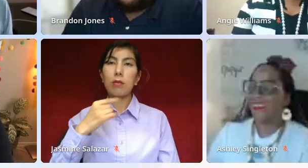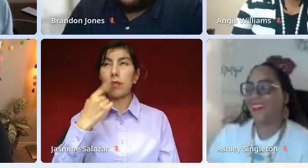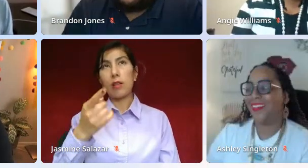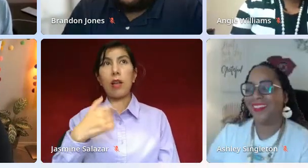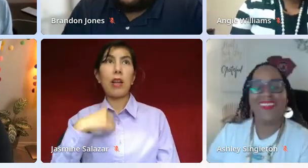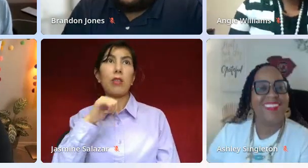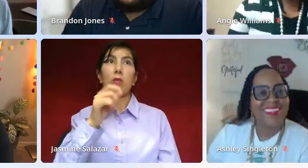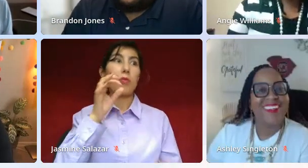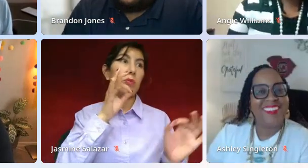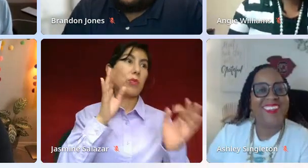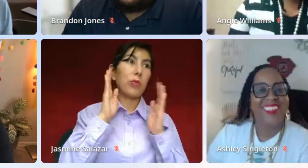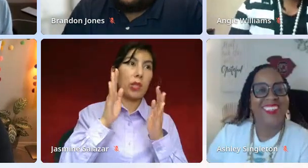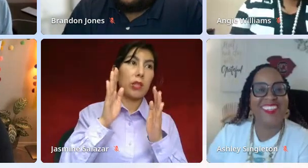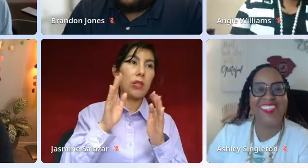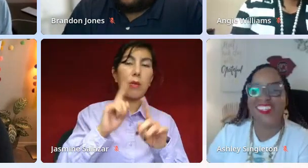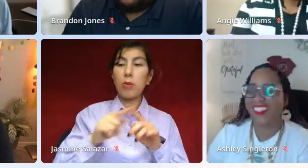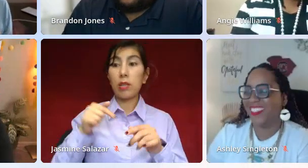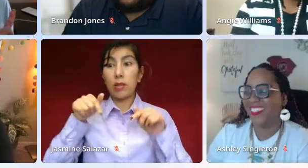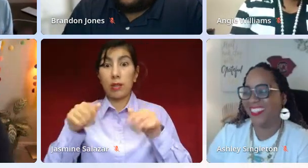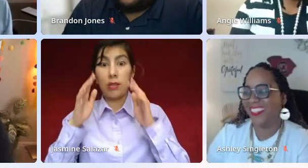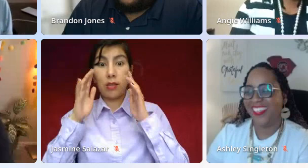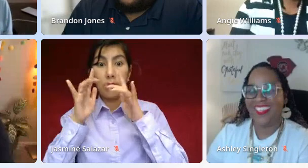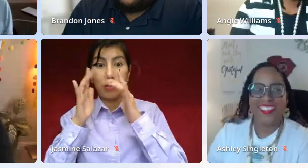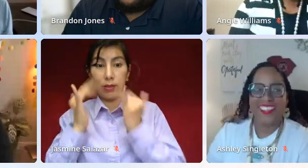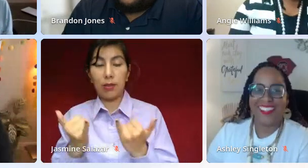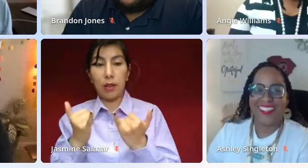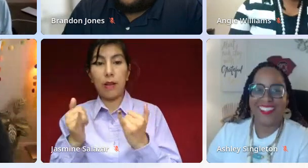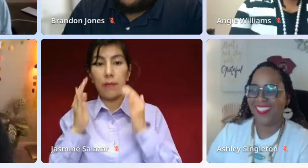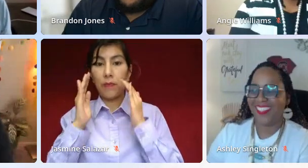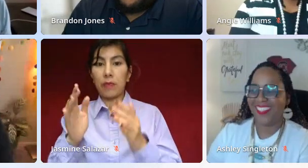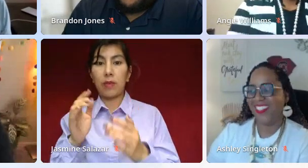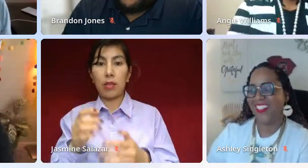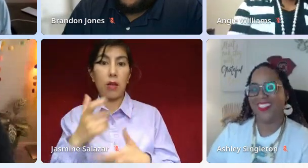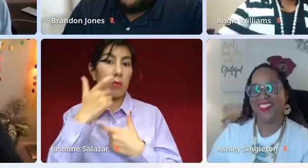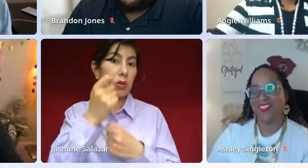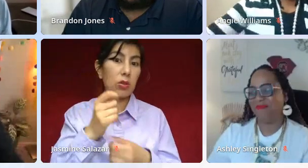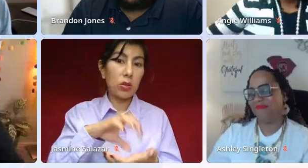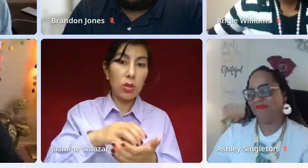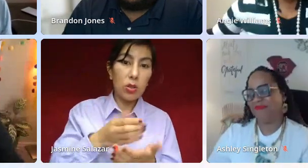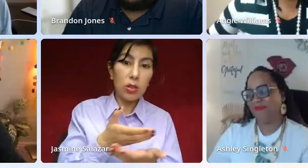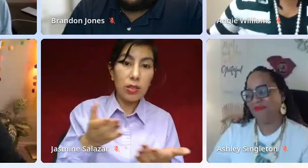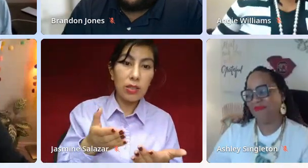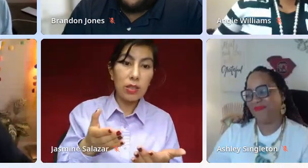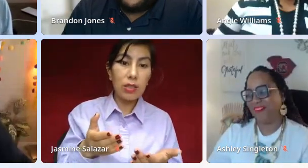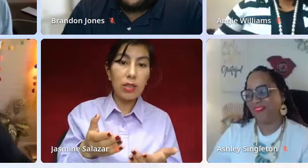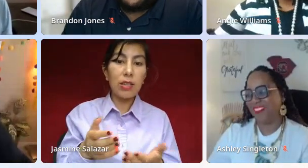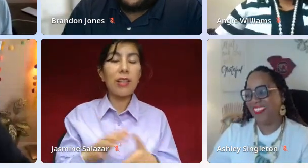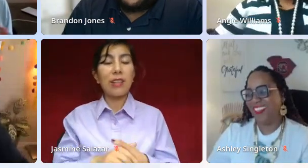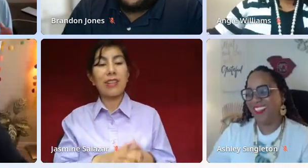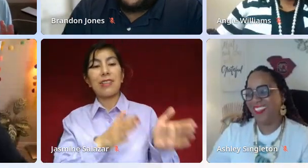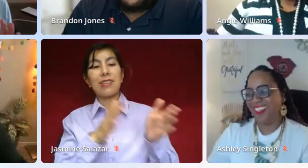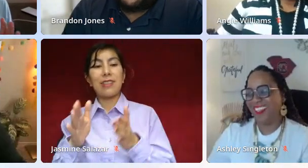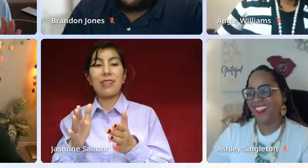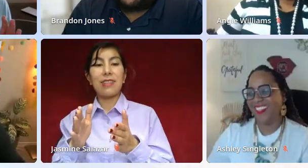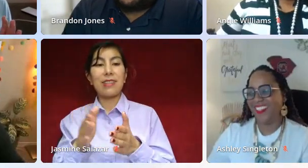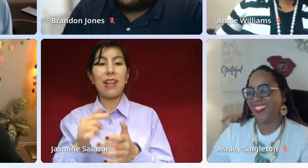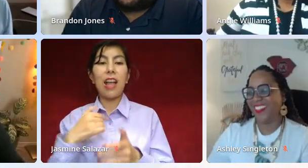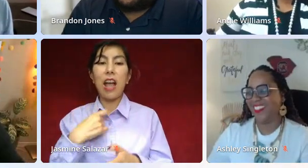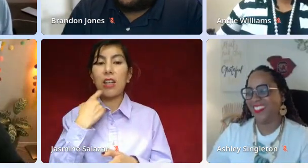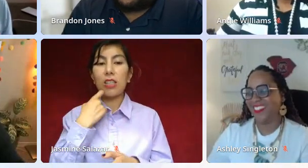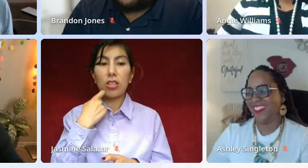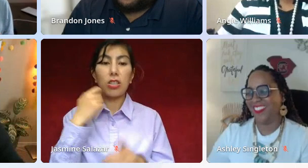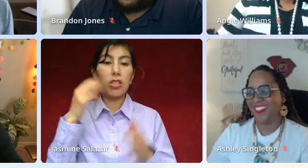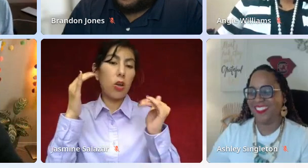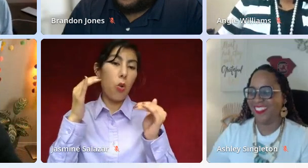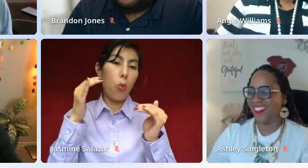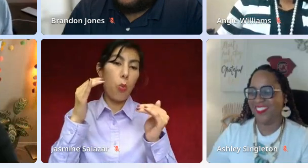was riveted this entire time. I really started with the cookie thing, Raquel, that I didn't pay quite close attention. But I hope